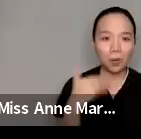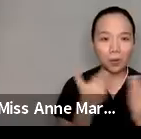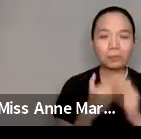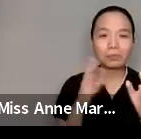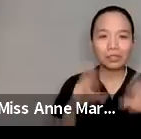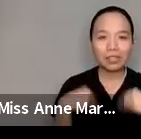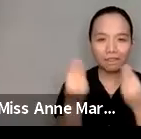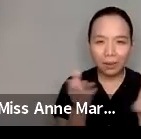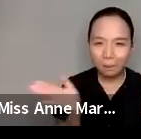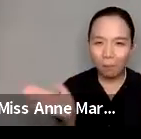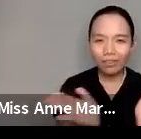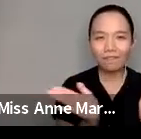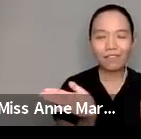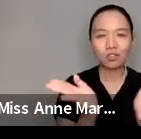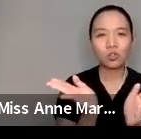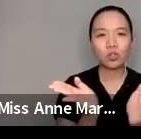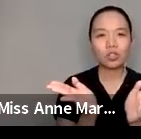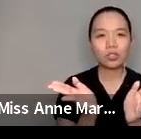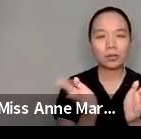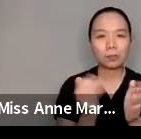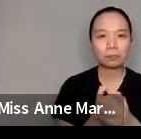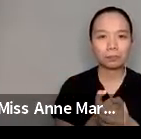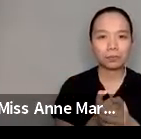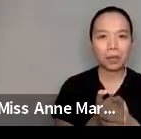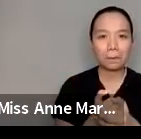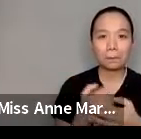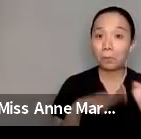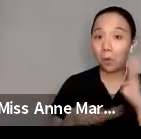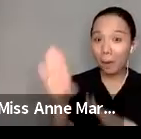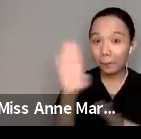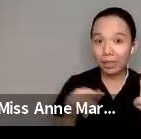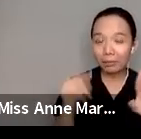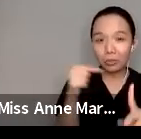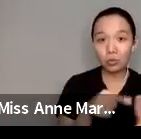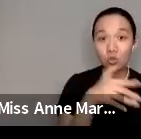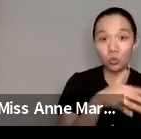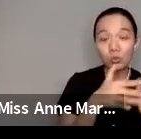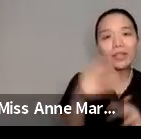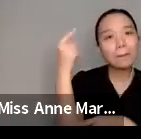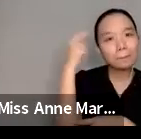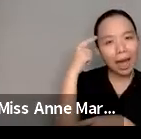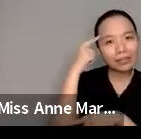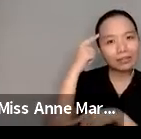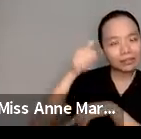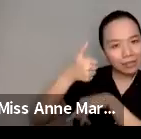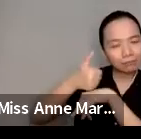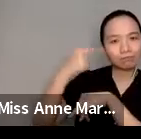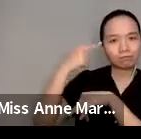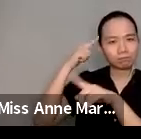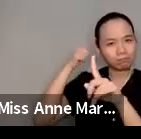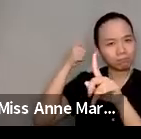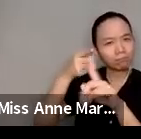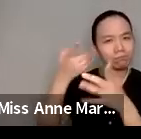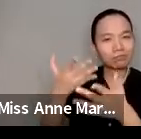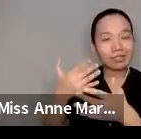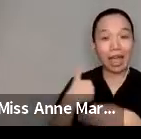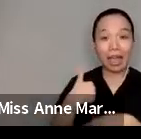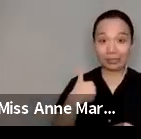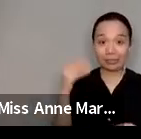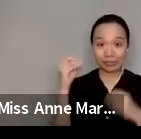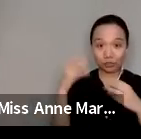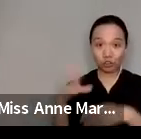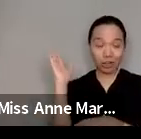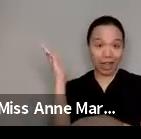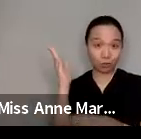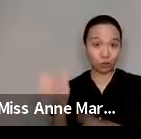motivation. Because basically, the problem is in the student's mindset. As a lecturer, it is important to